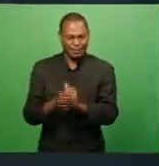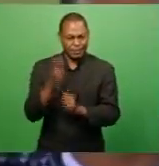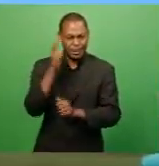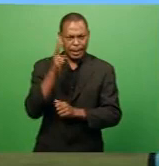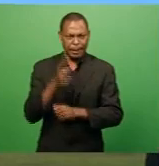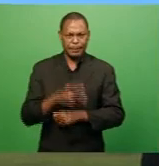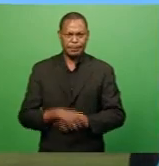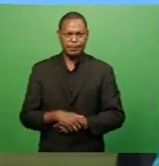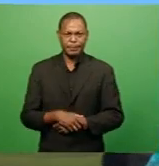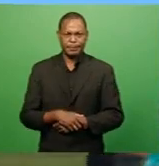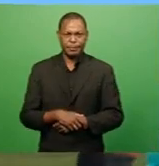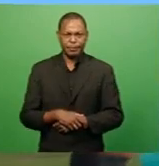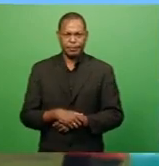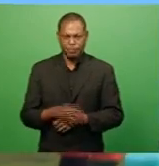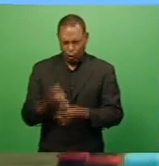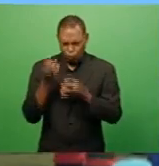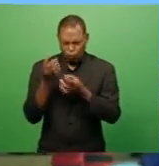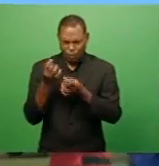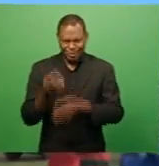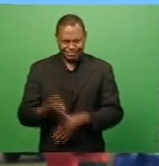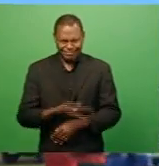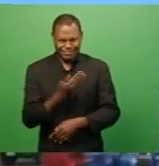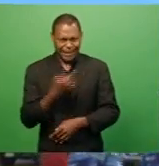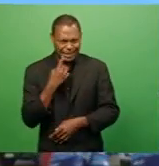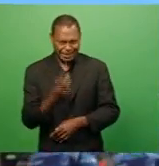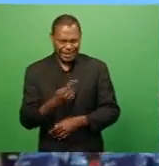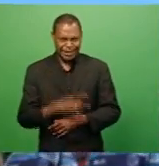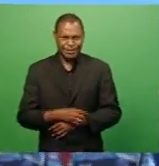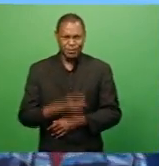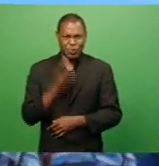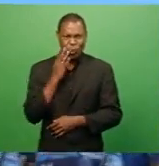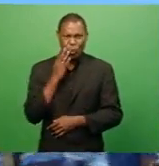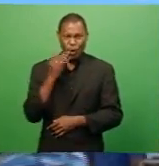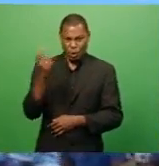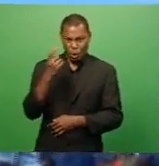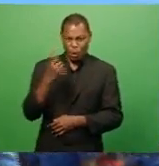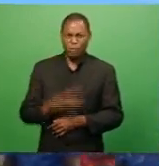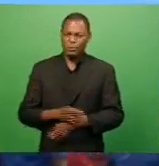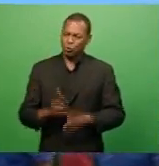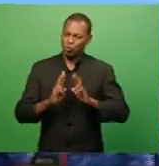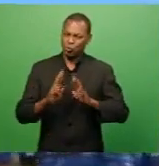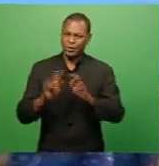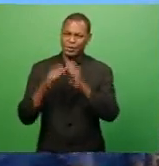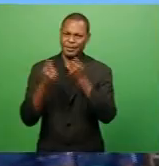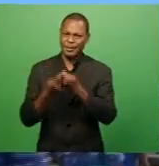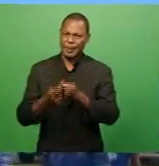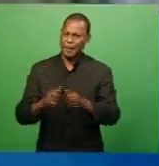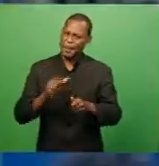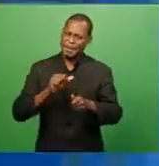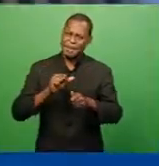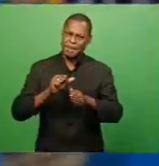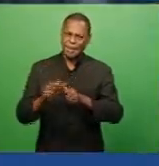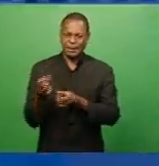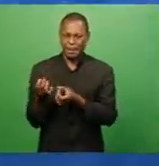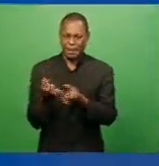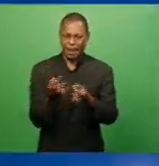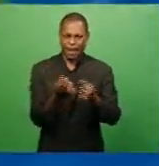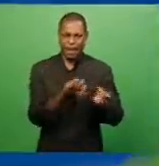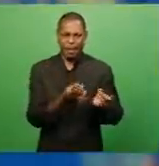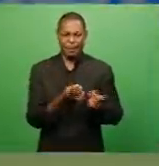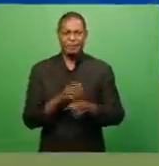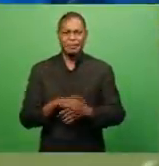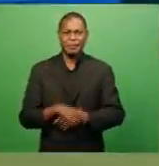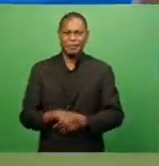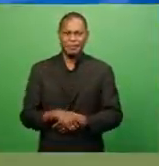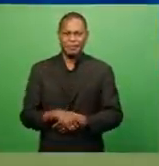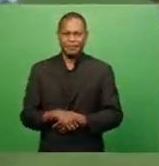I'm ready to represent Fiji if called, but in the meantime, I would like to wish the team the best as they prepare the Tokyo Games.